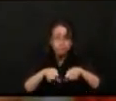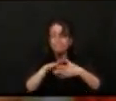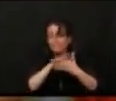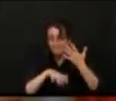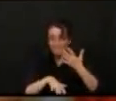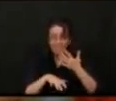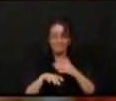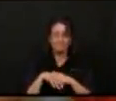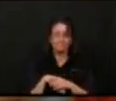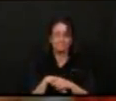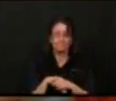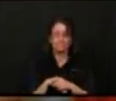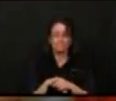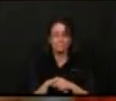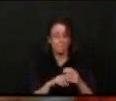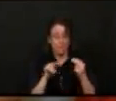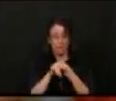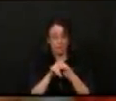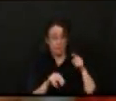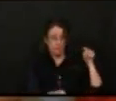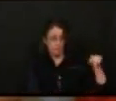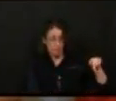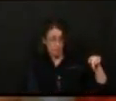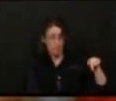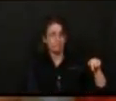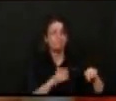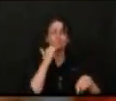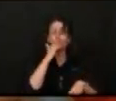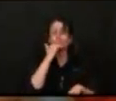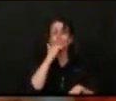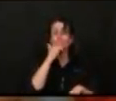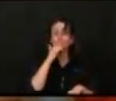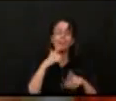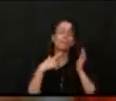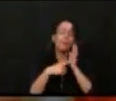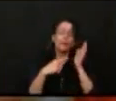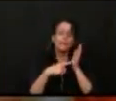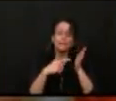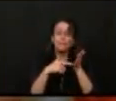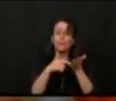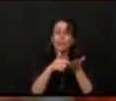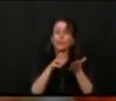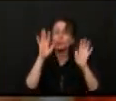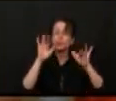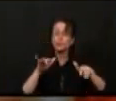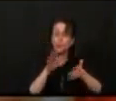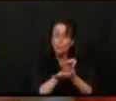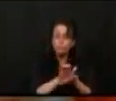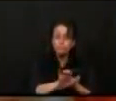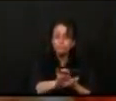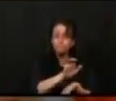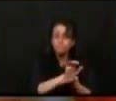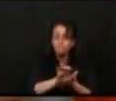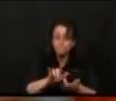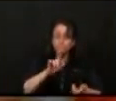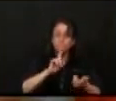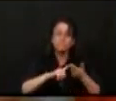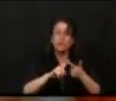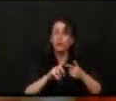is responsible for the day-to-day maintenance, snow plowing, all the work during the summer, drainage,